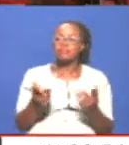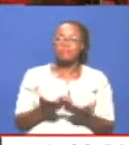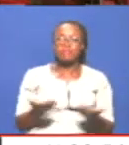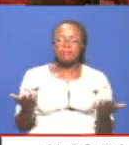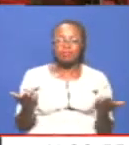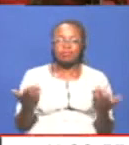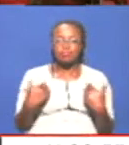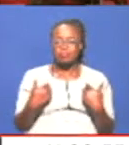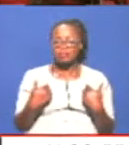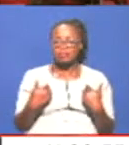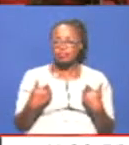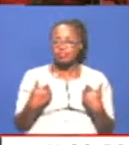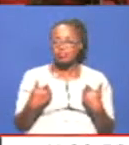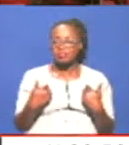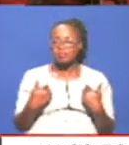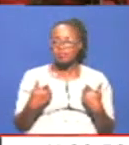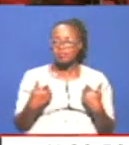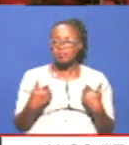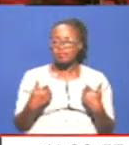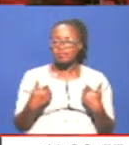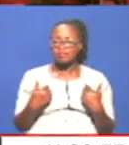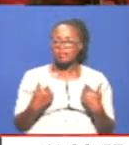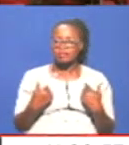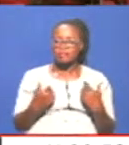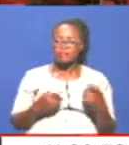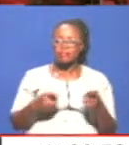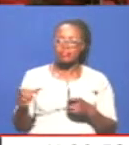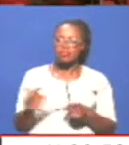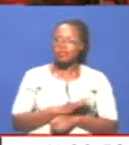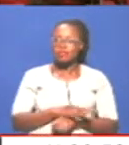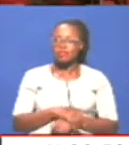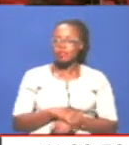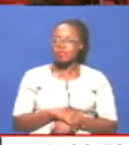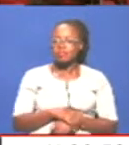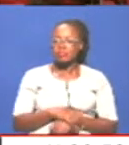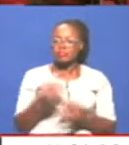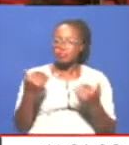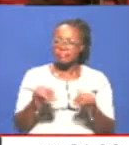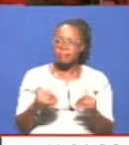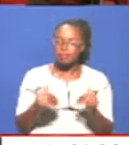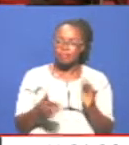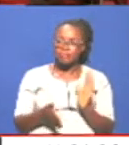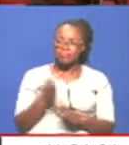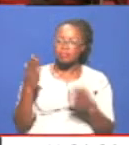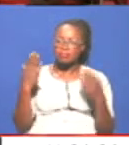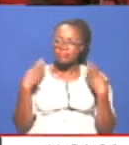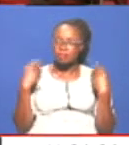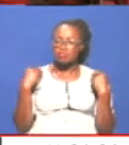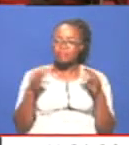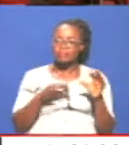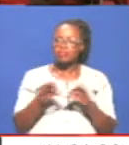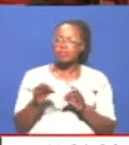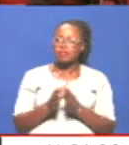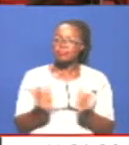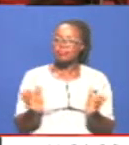got full charge of the studio. So it's now for you to play a quick game as you explain to the public how